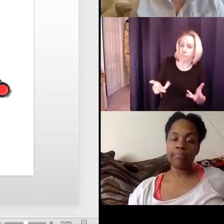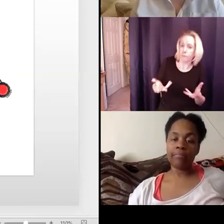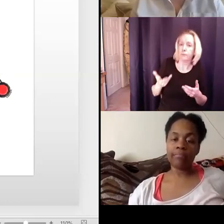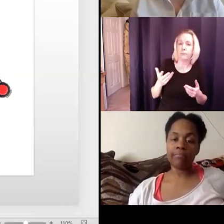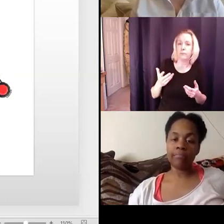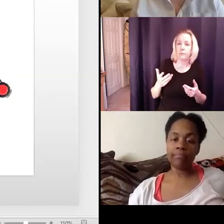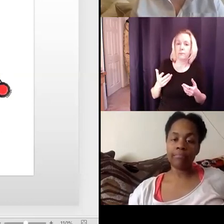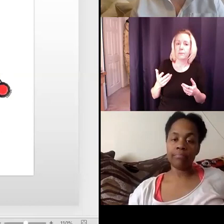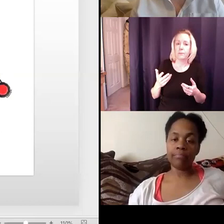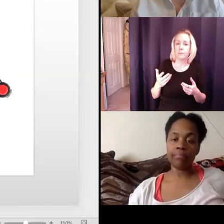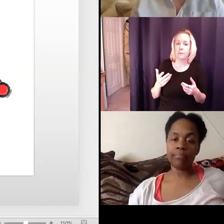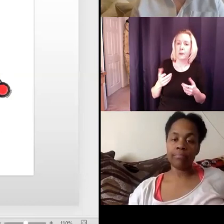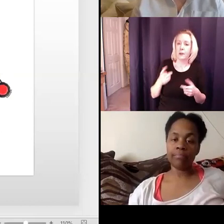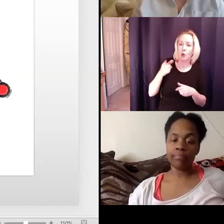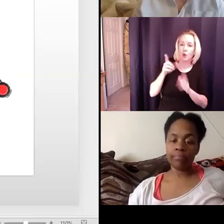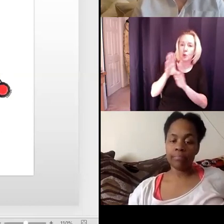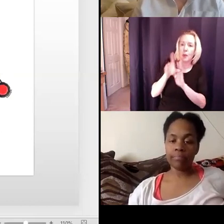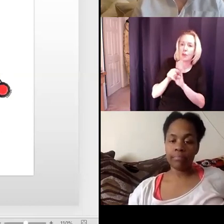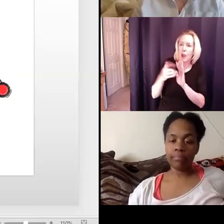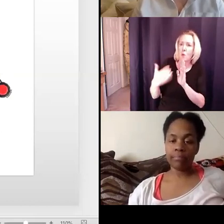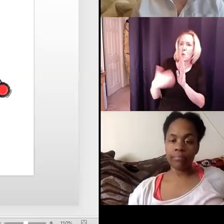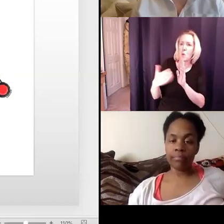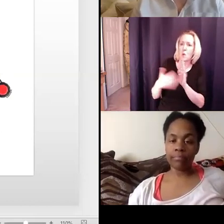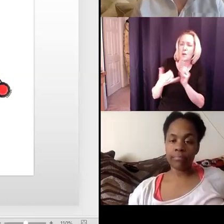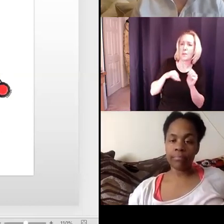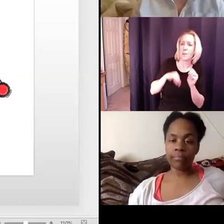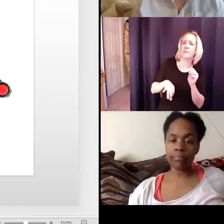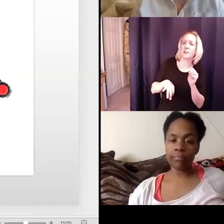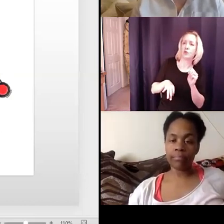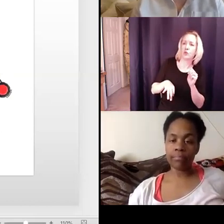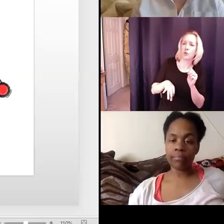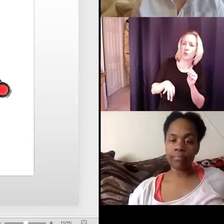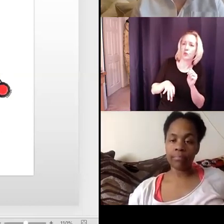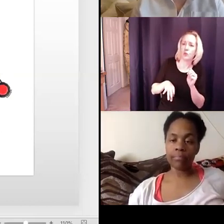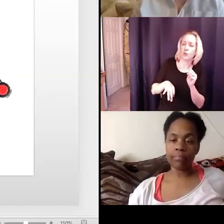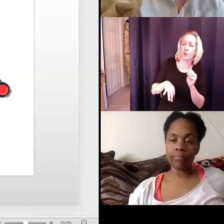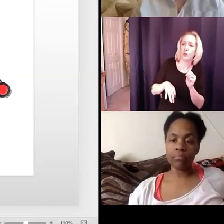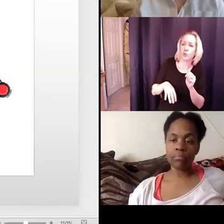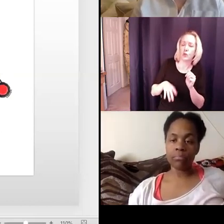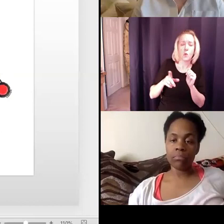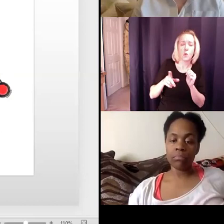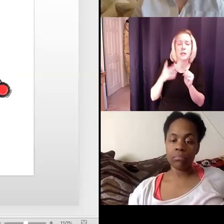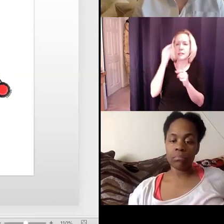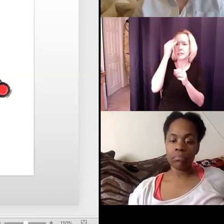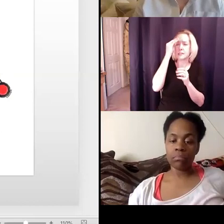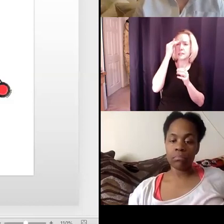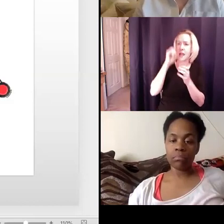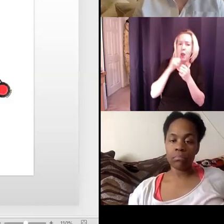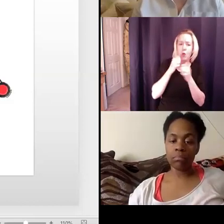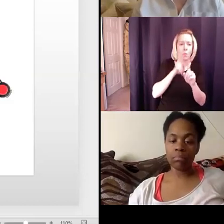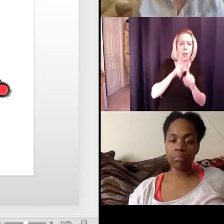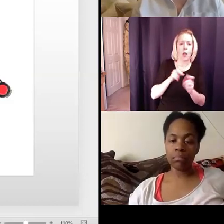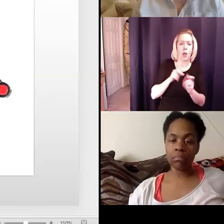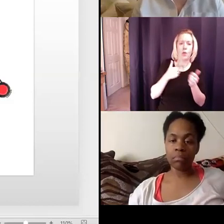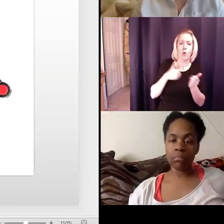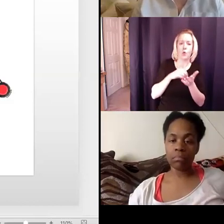the piece that, your background is very much of using print and text when we're reading, and that's literacy. And we